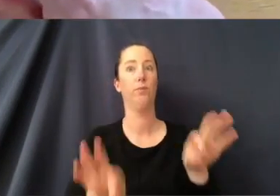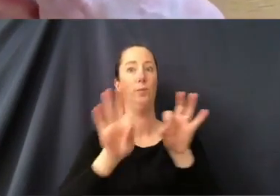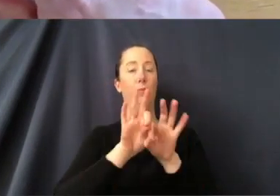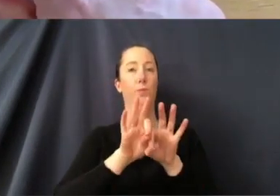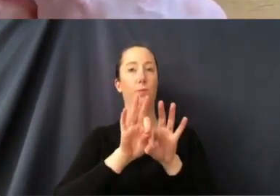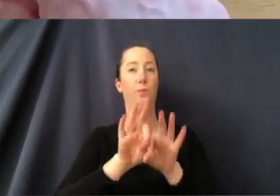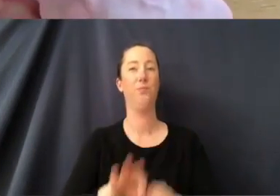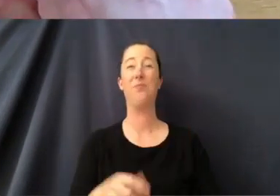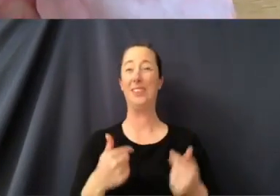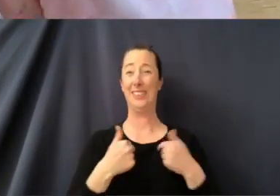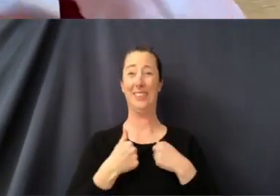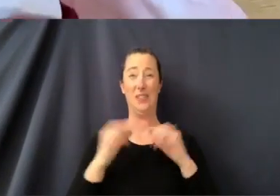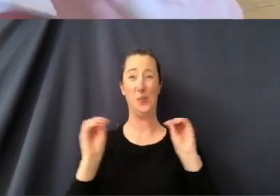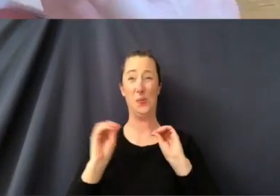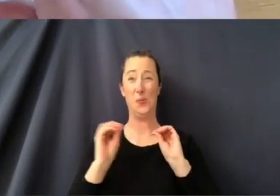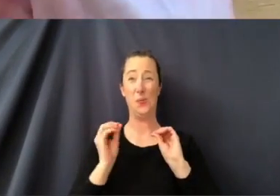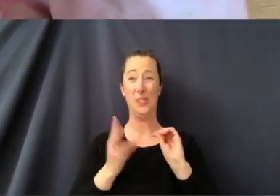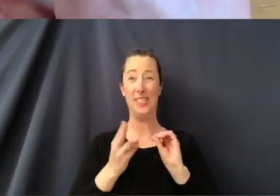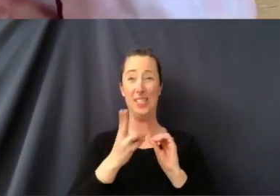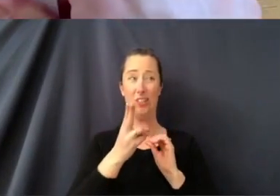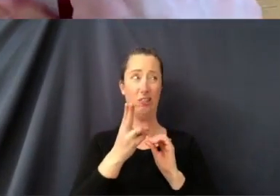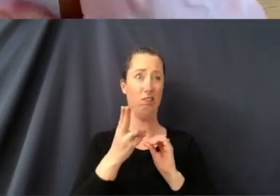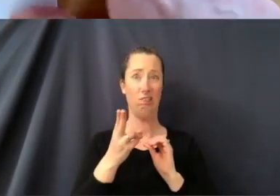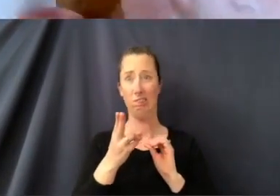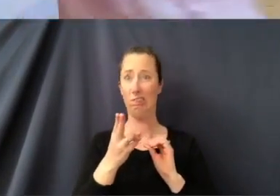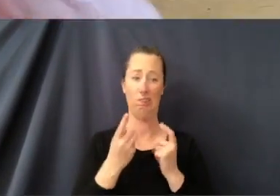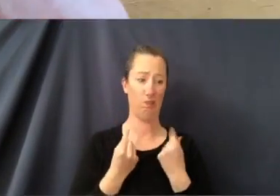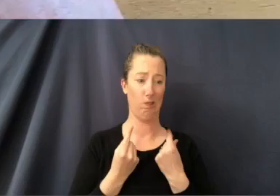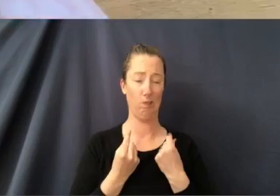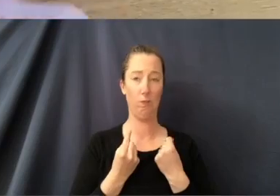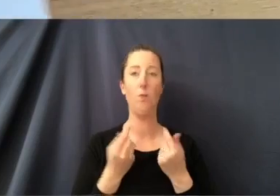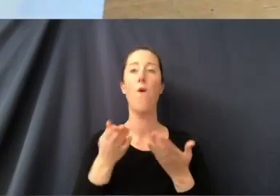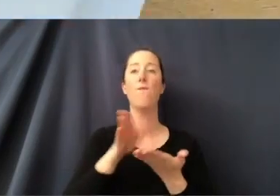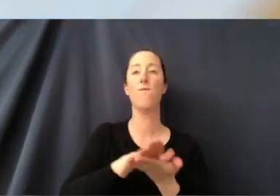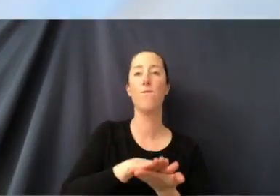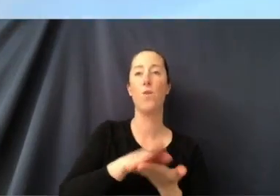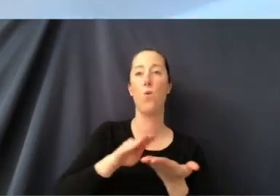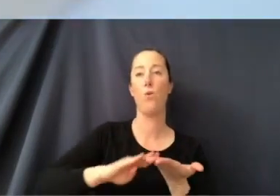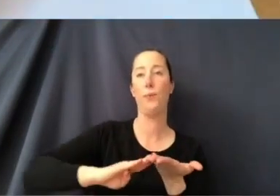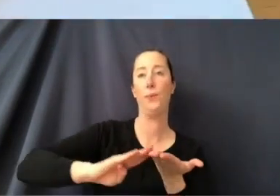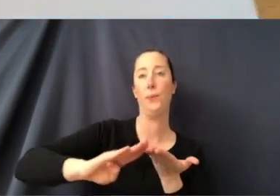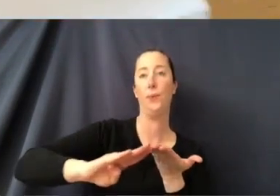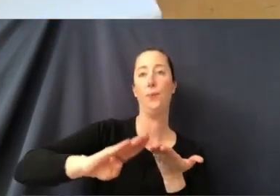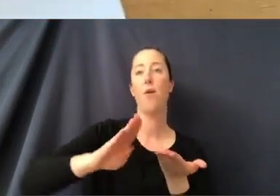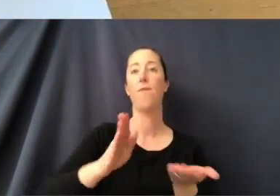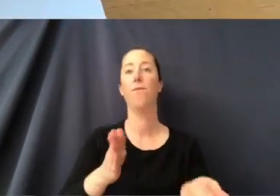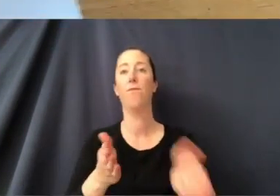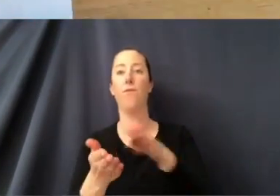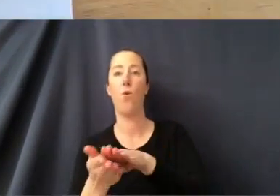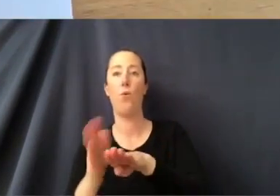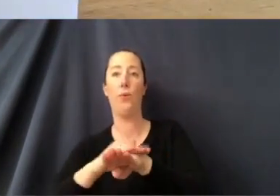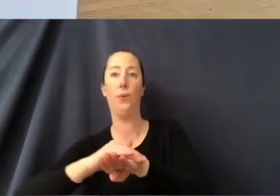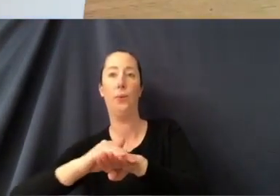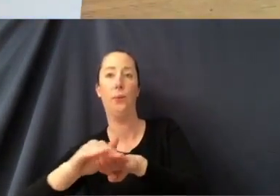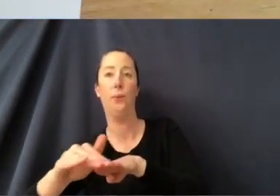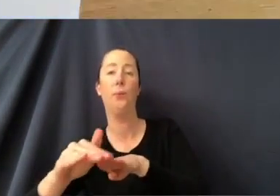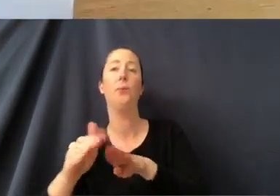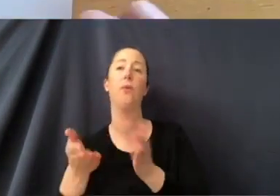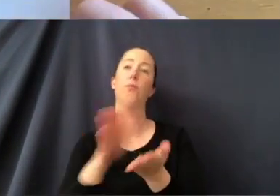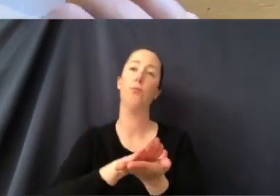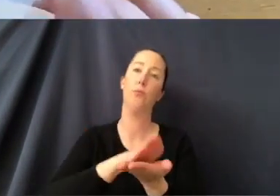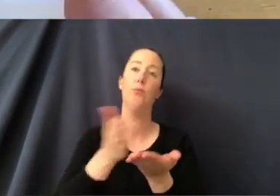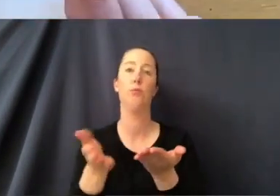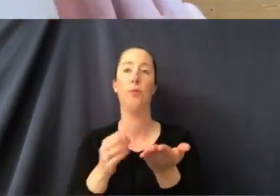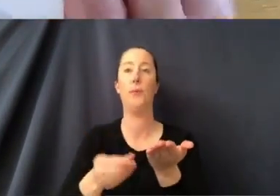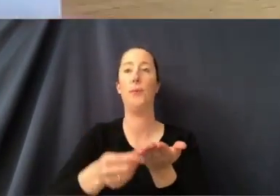I did not have any scissors available to me today. So I took this extra piece and I